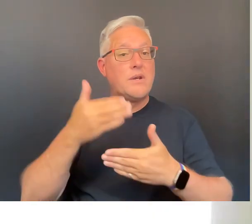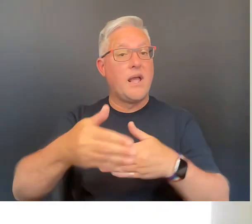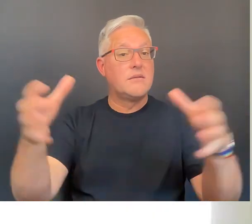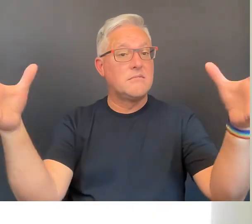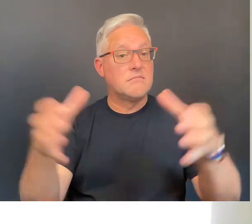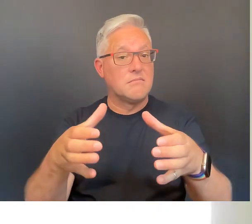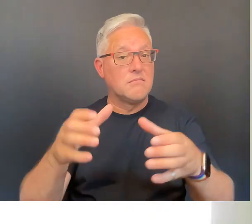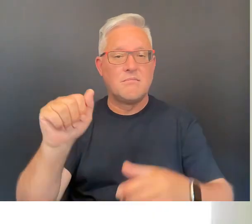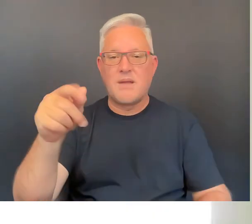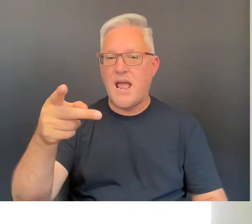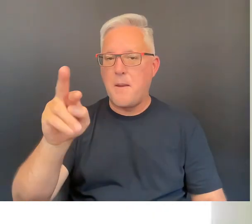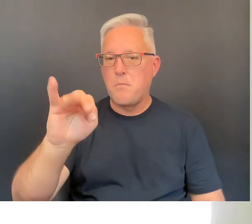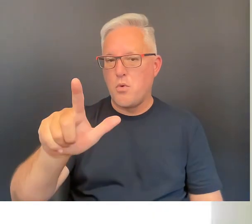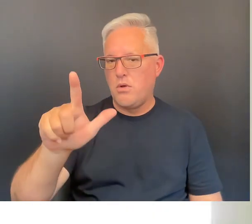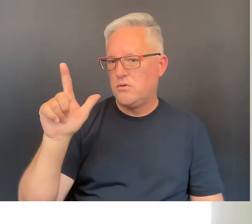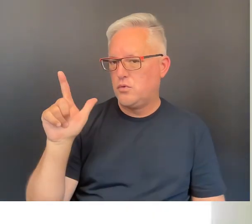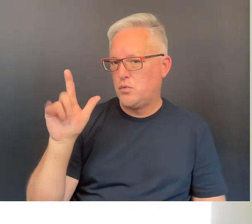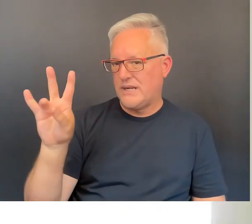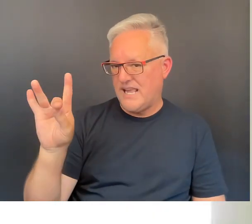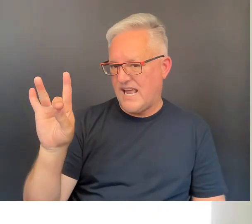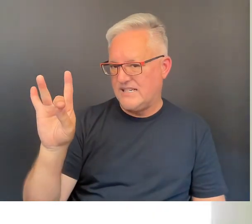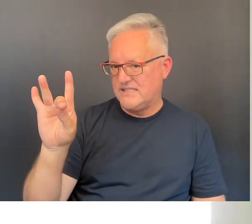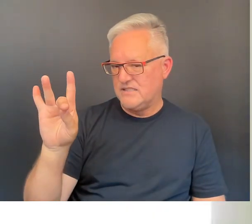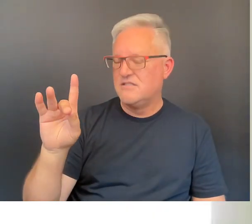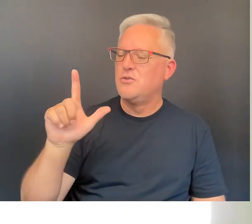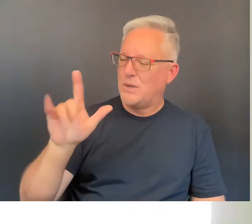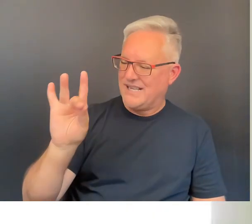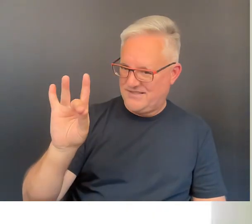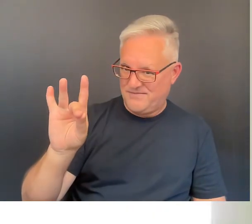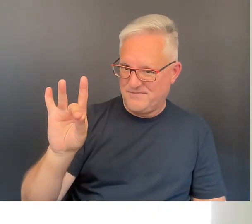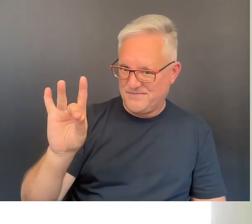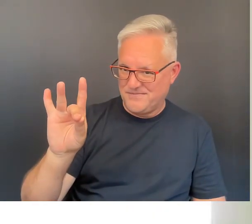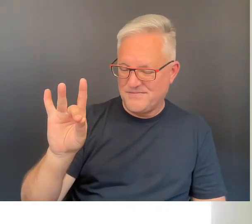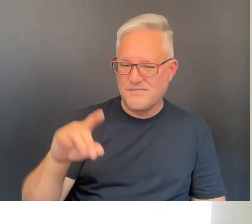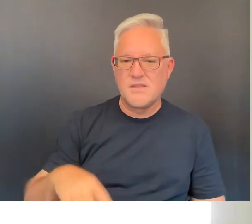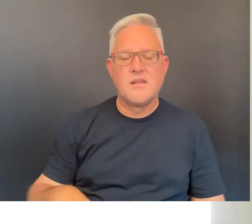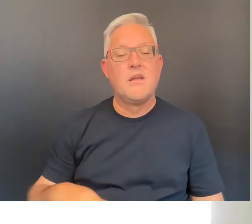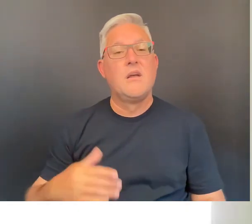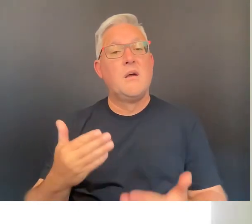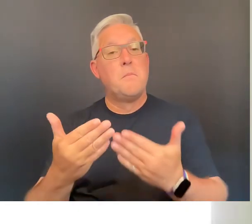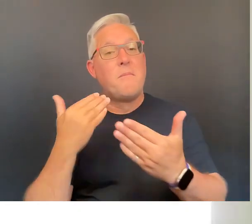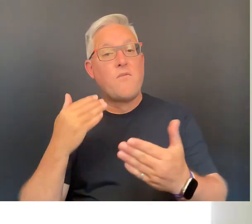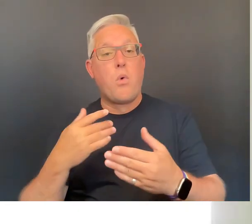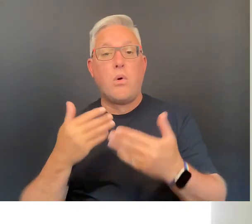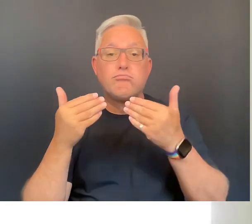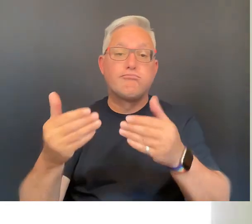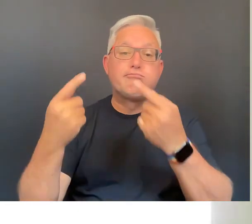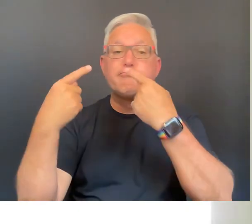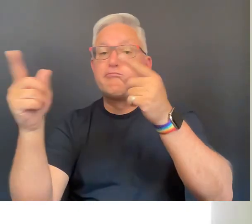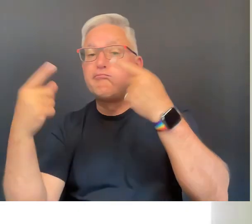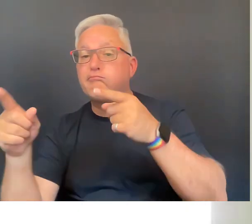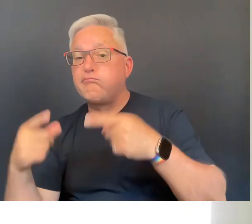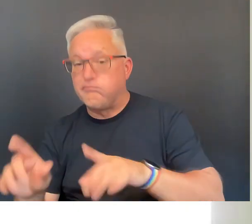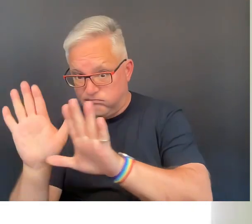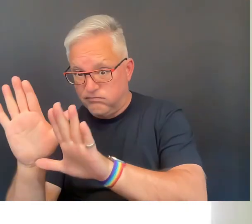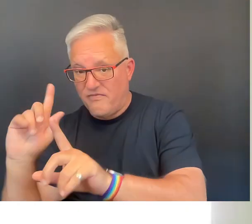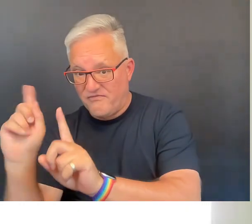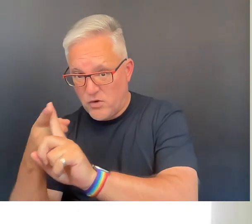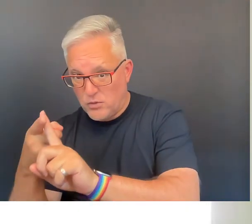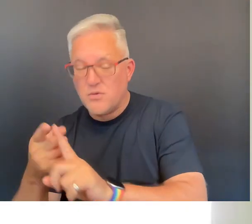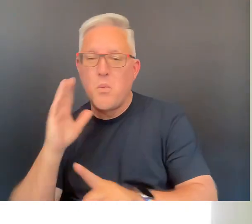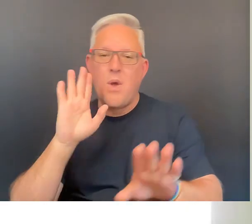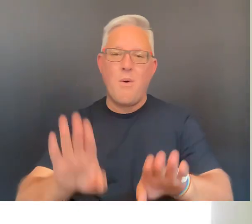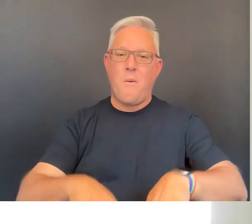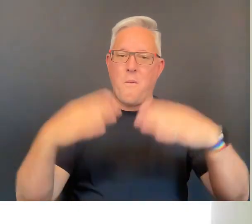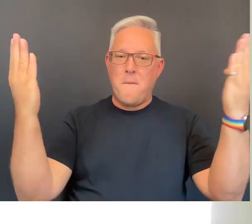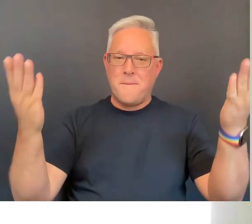one is April 28th. But before we get into like other announcements or things, we're going to open